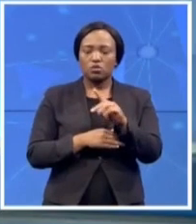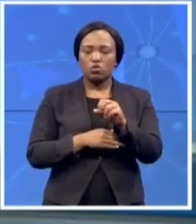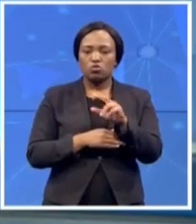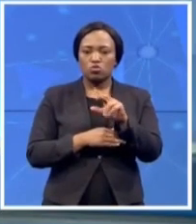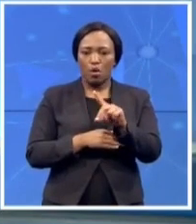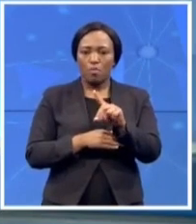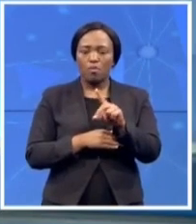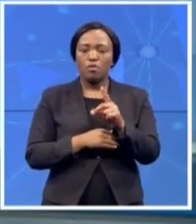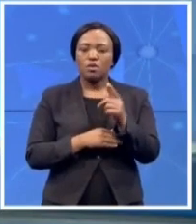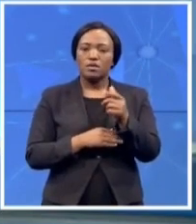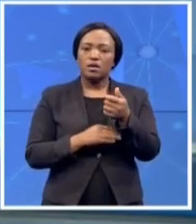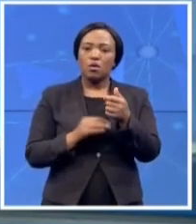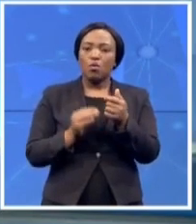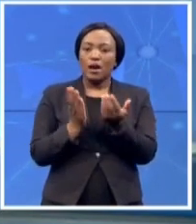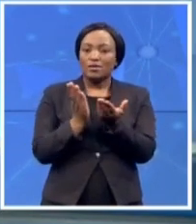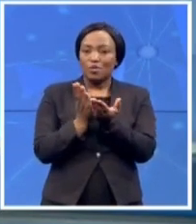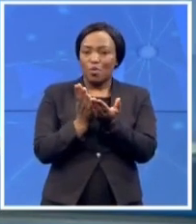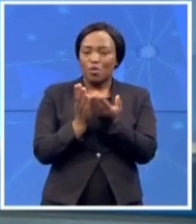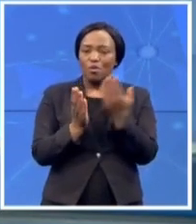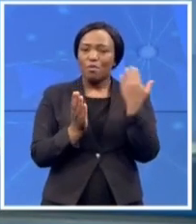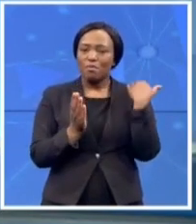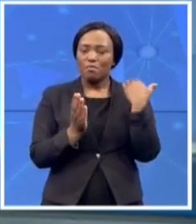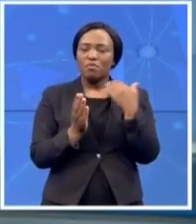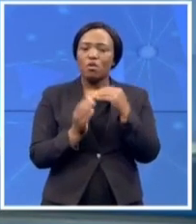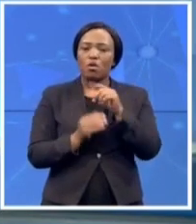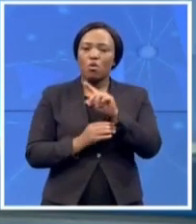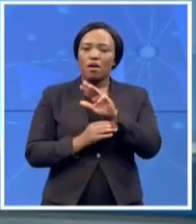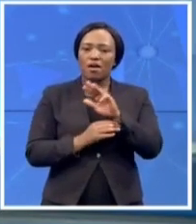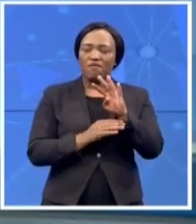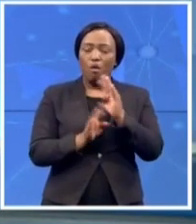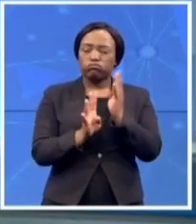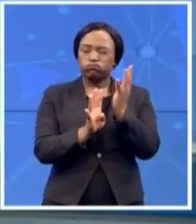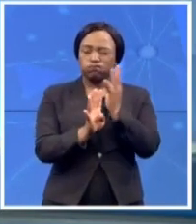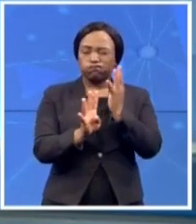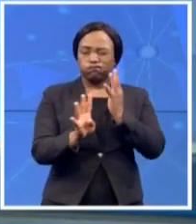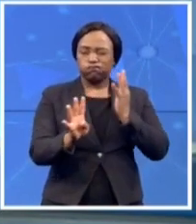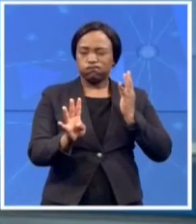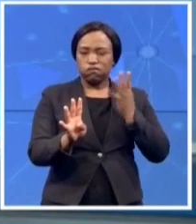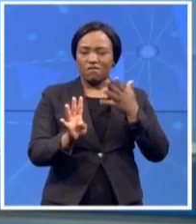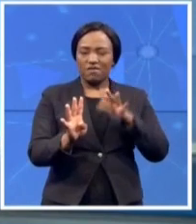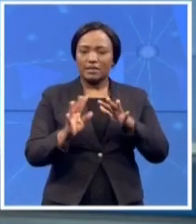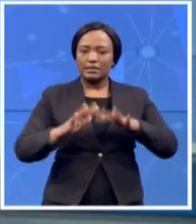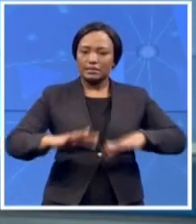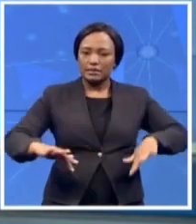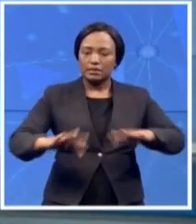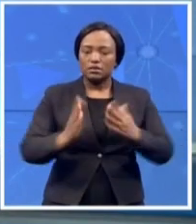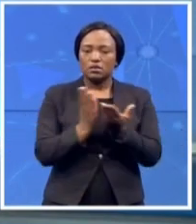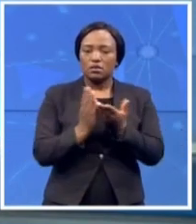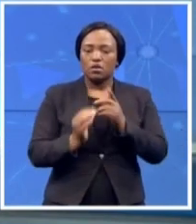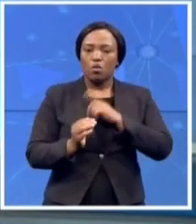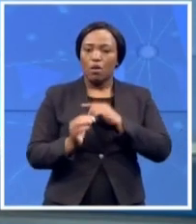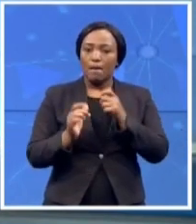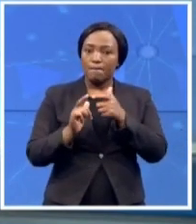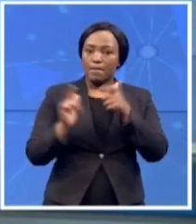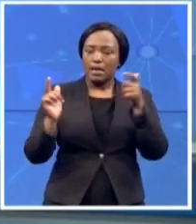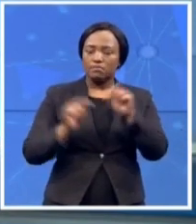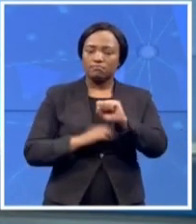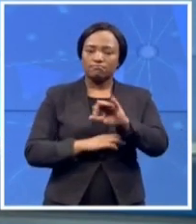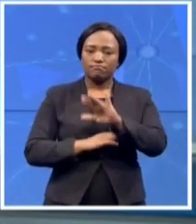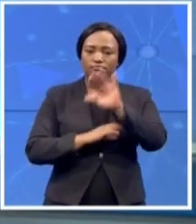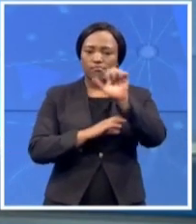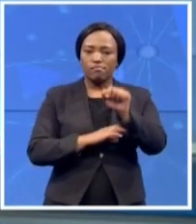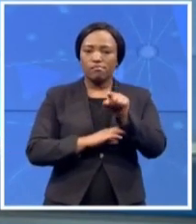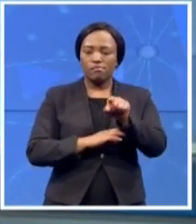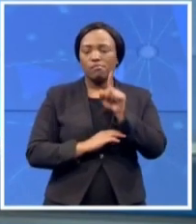the 1994 elections at the Donkin Reserve. South Africa's largest flag also waves in the well-known